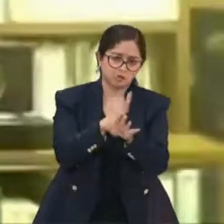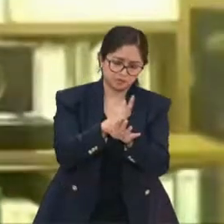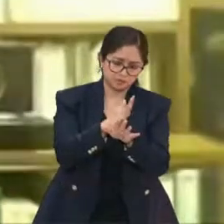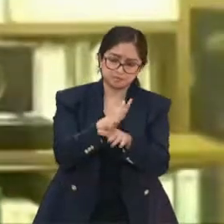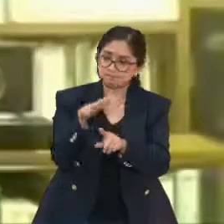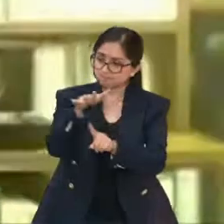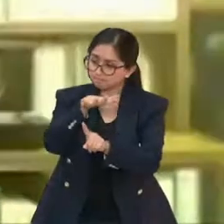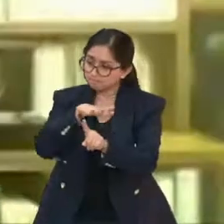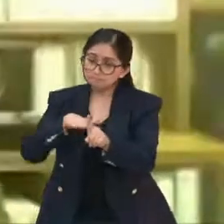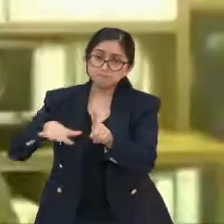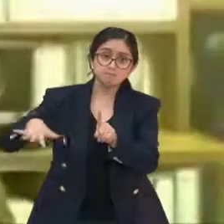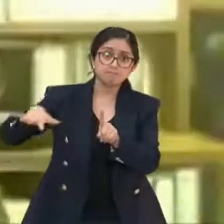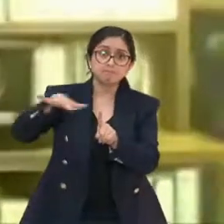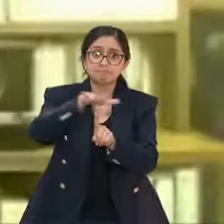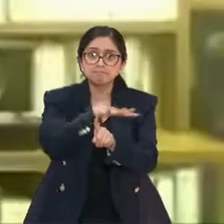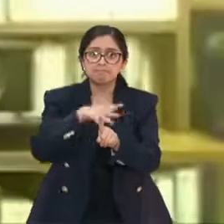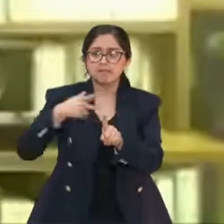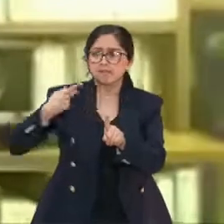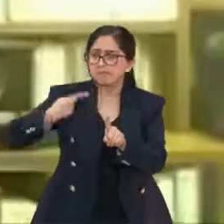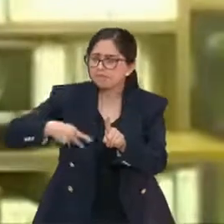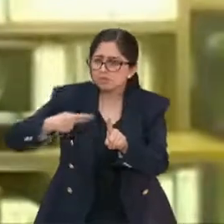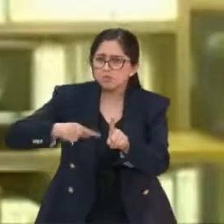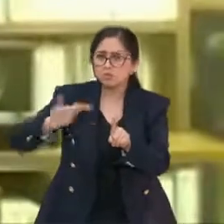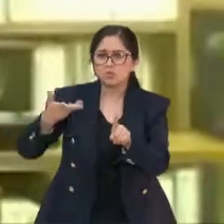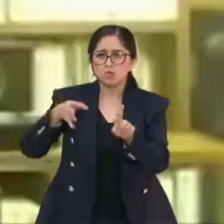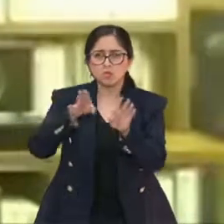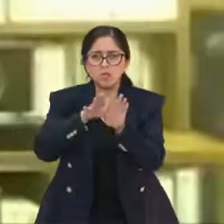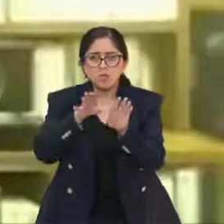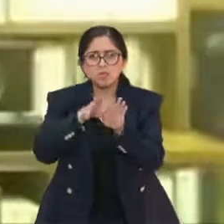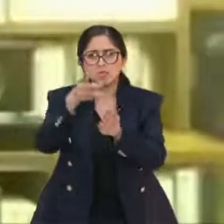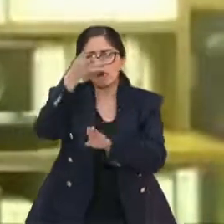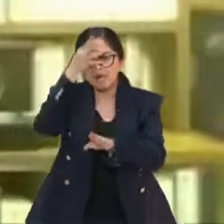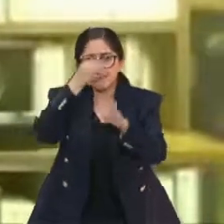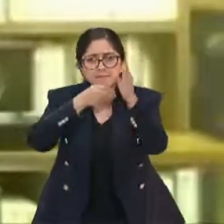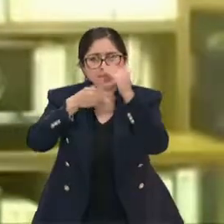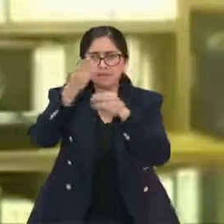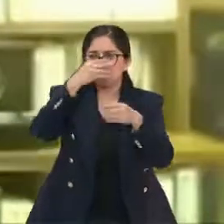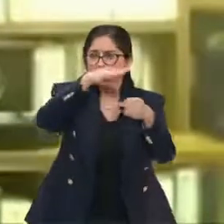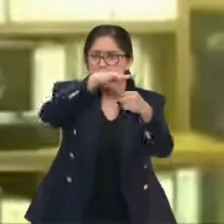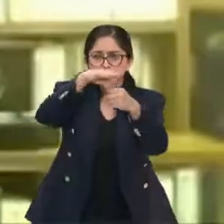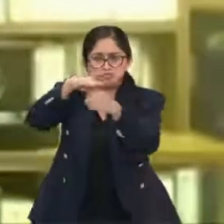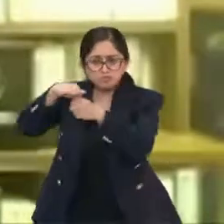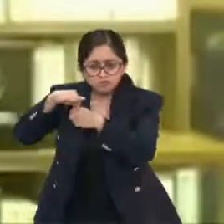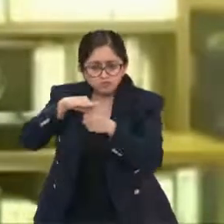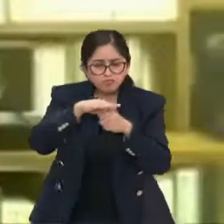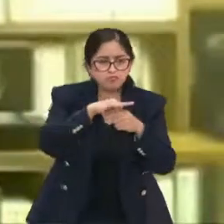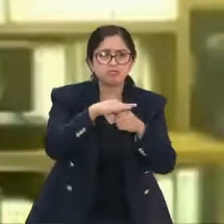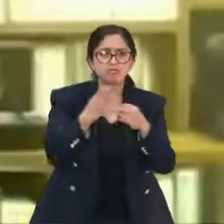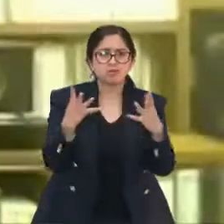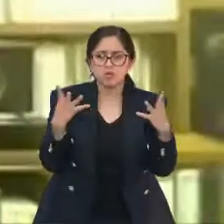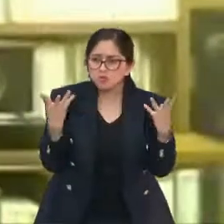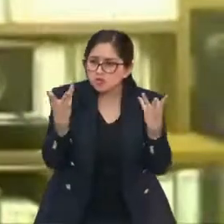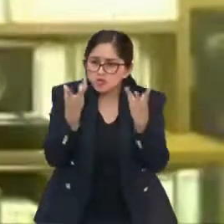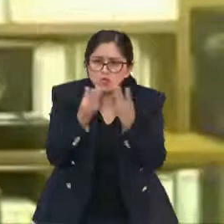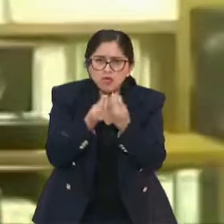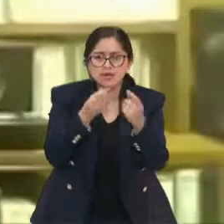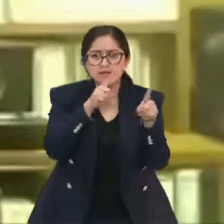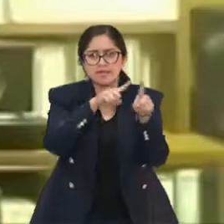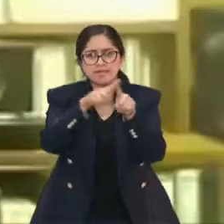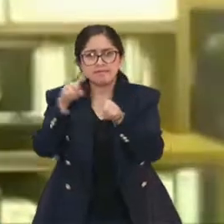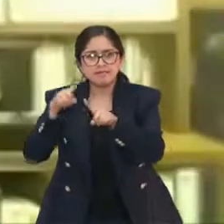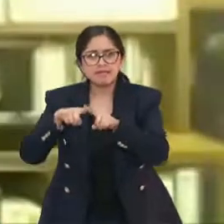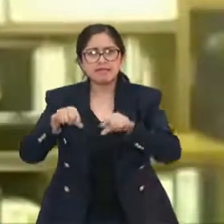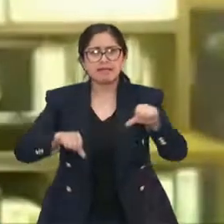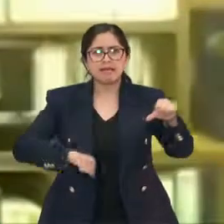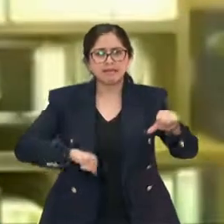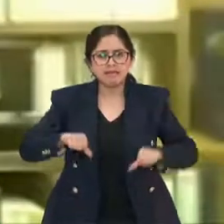able to show data. So the society learned how to integrate the electoral process and the election